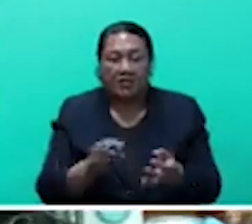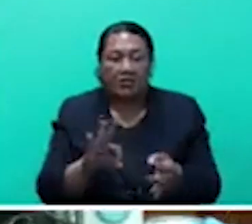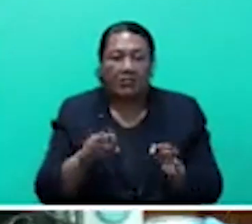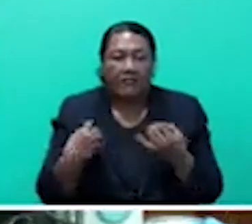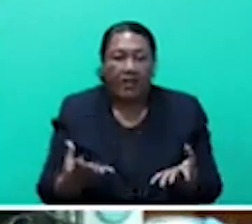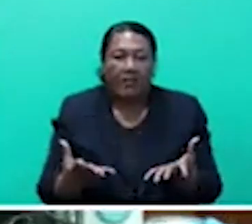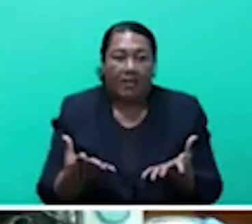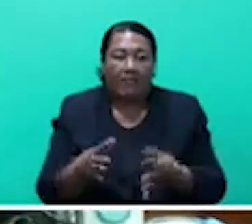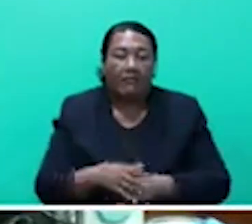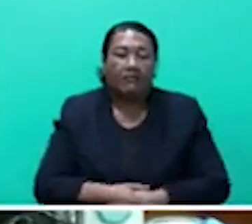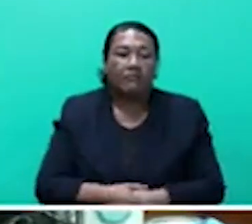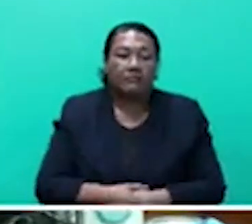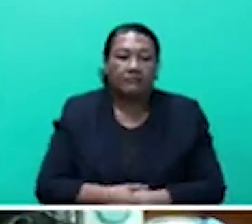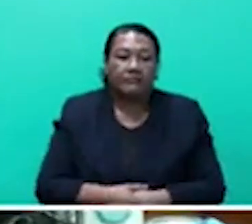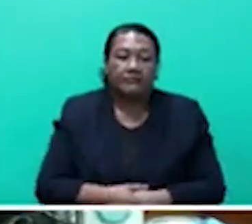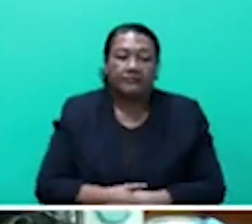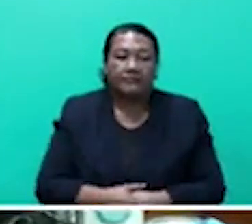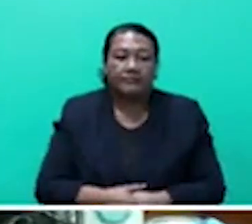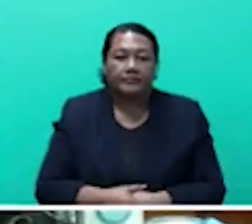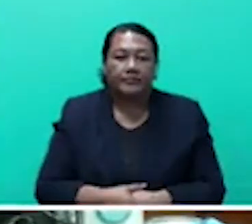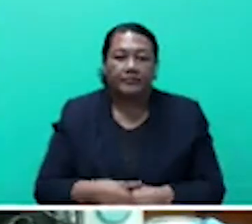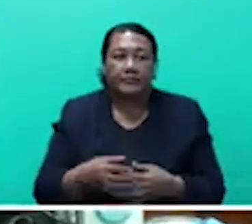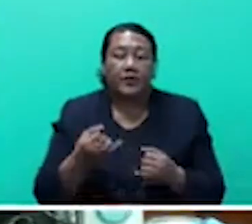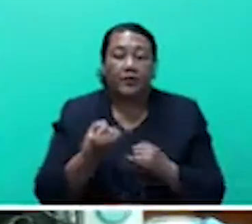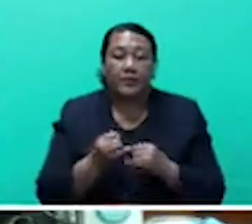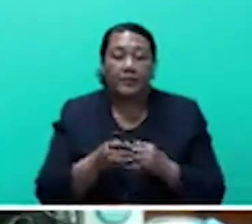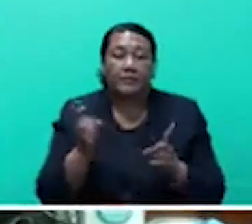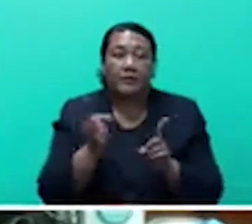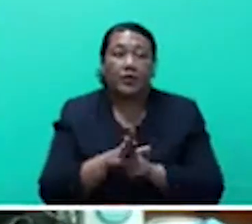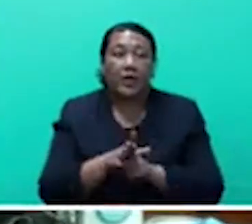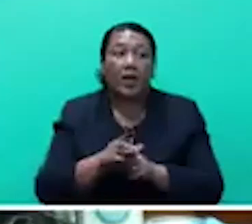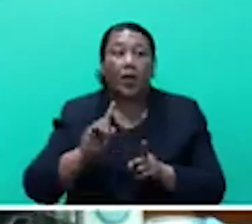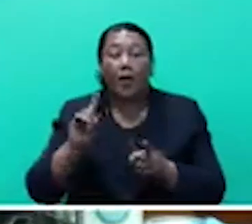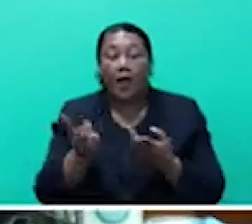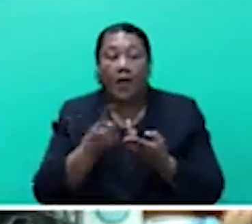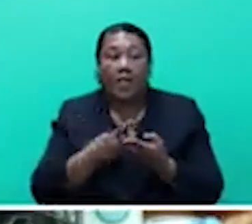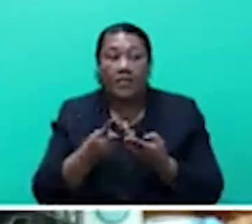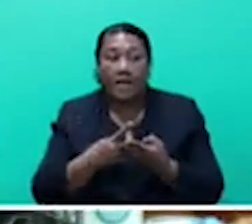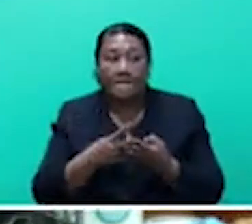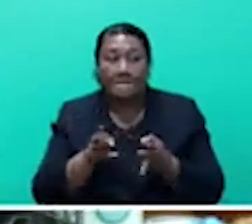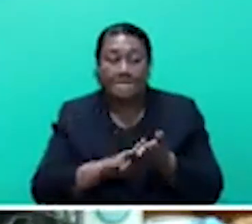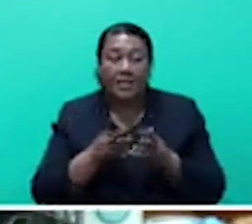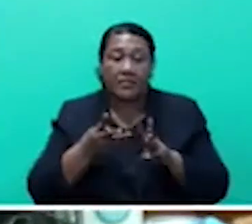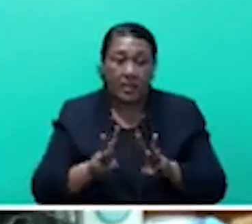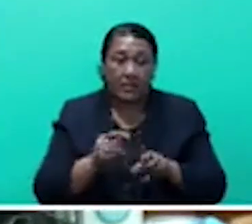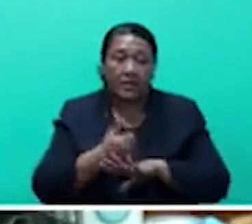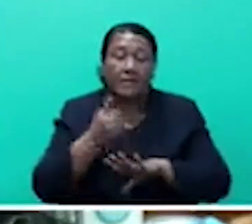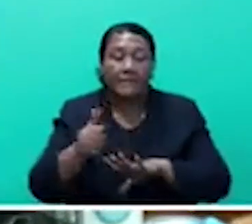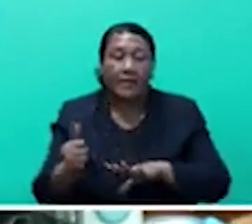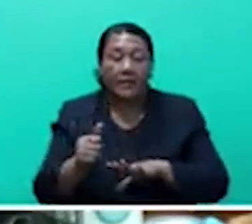about. It's important that we also understand that one of the measures, Mr. Speaker, that this government has brought